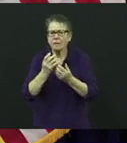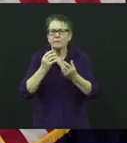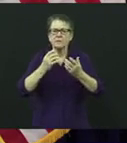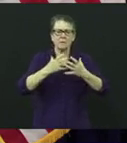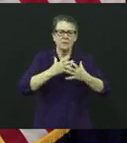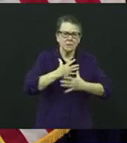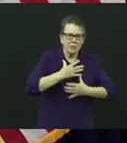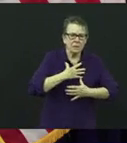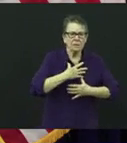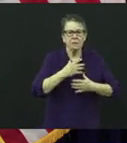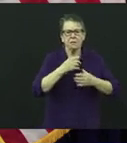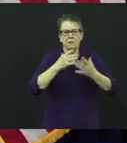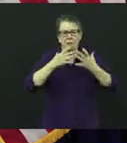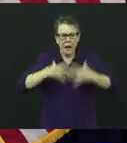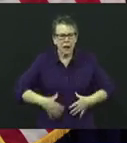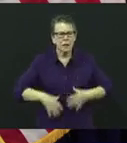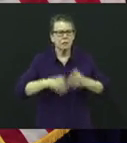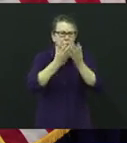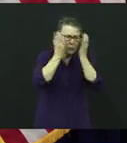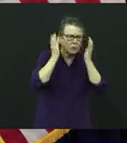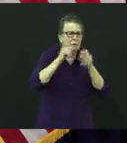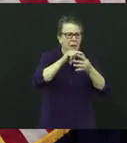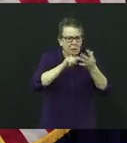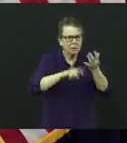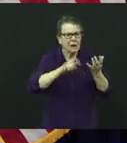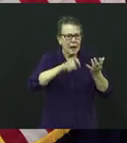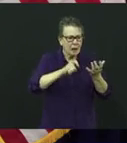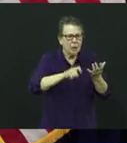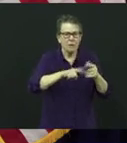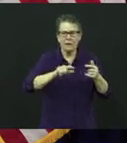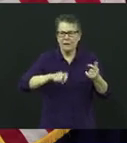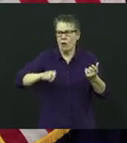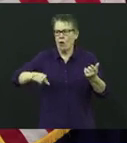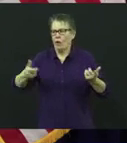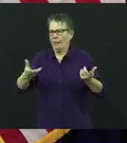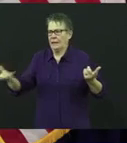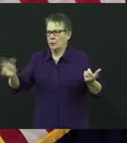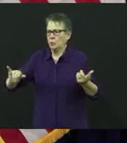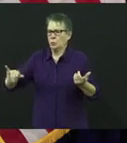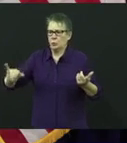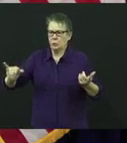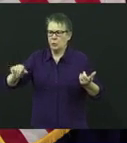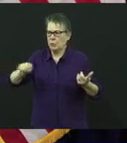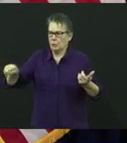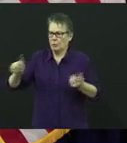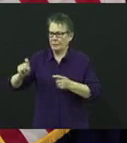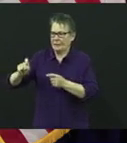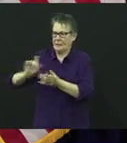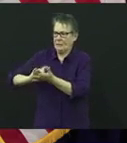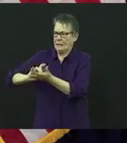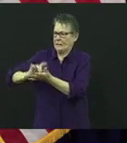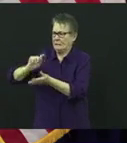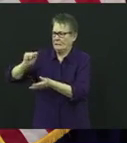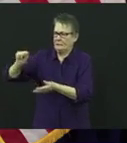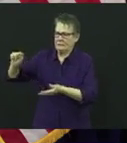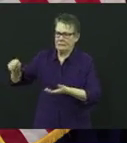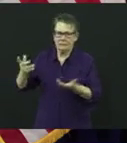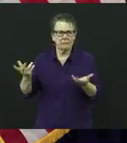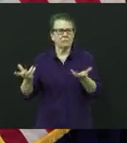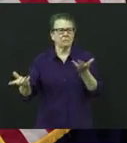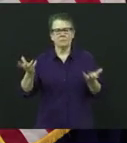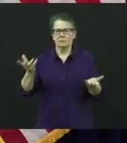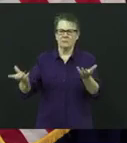hospitals, but the experts need to weigh in. Again, these are 4 hospitals. I believe they're 250 beds each, and this will be a big story